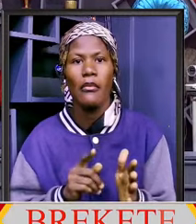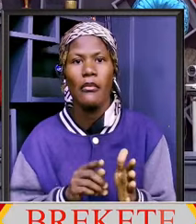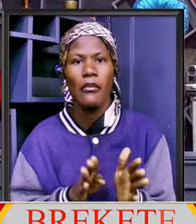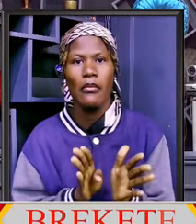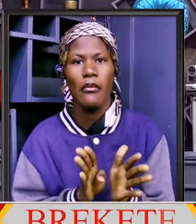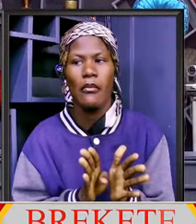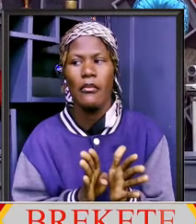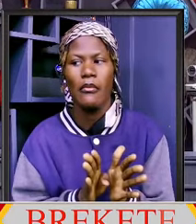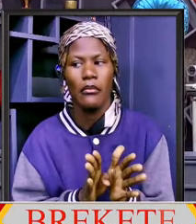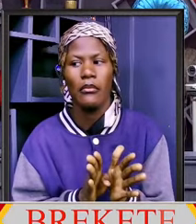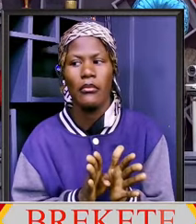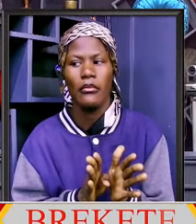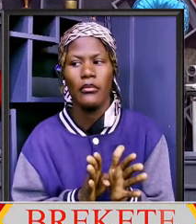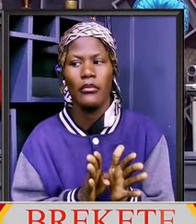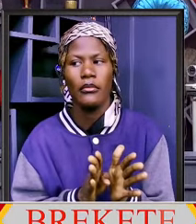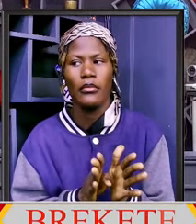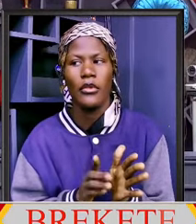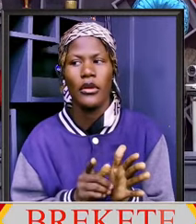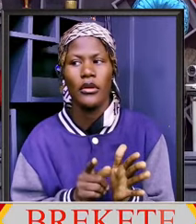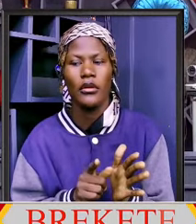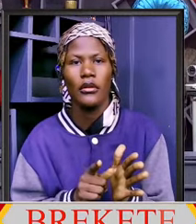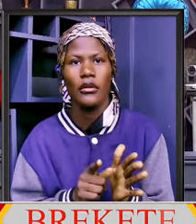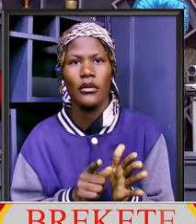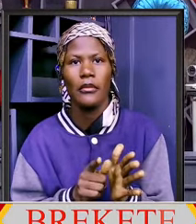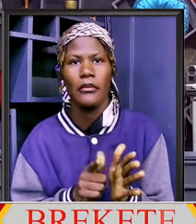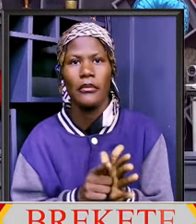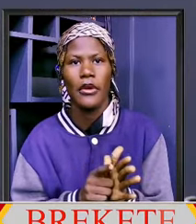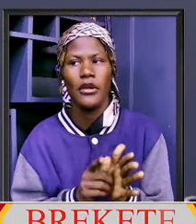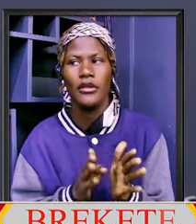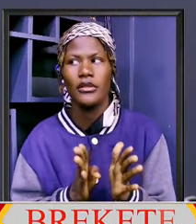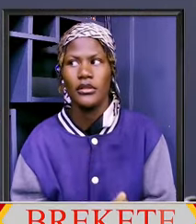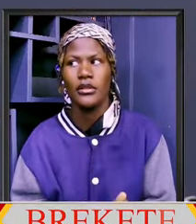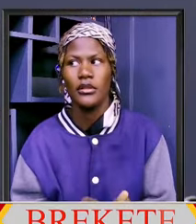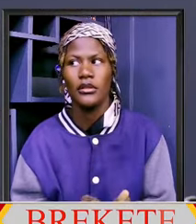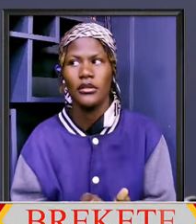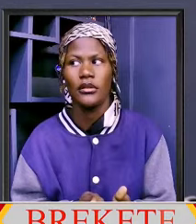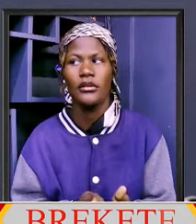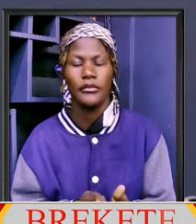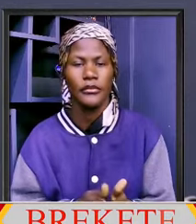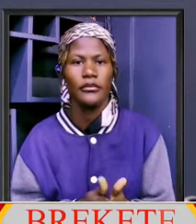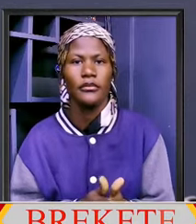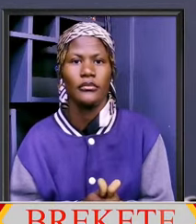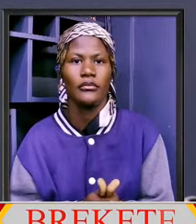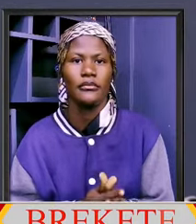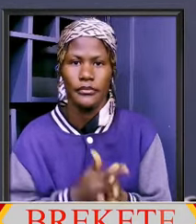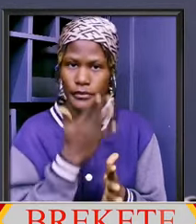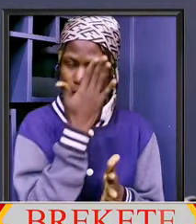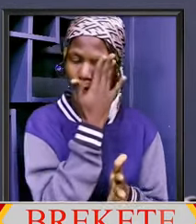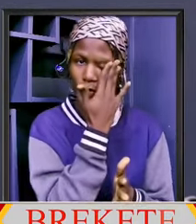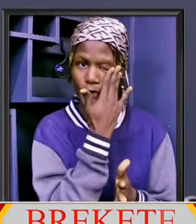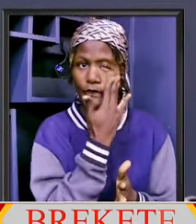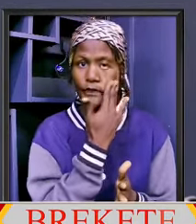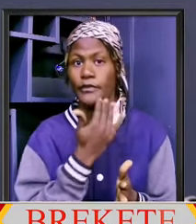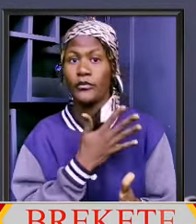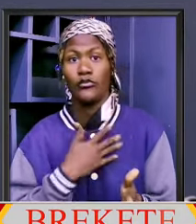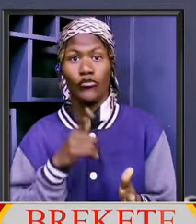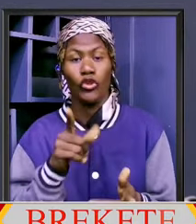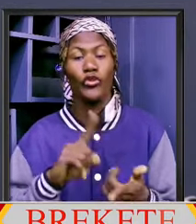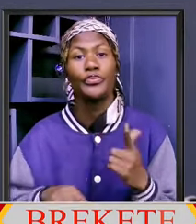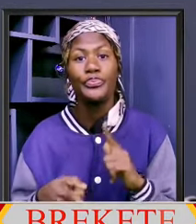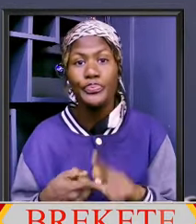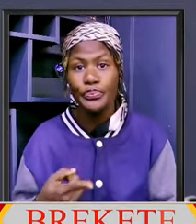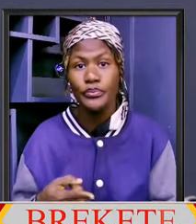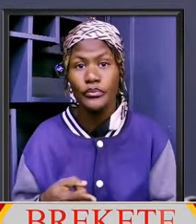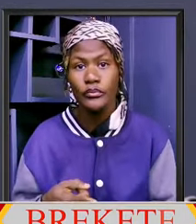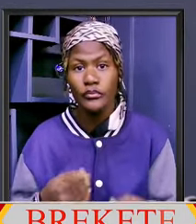Imagine, say, these people, now your mother they carry. Throw away and putu. Then your colleague, your friend,